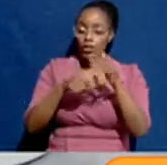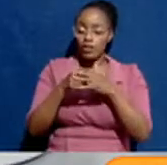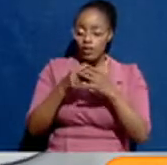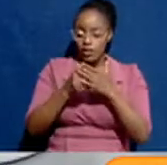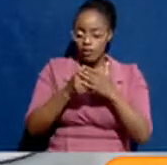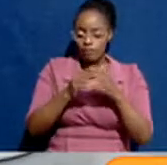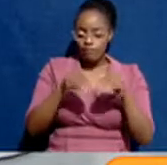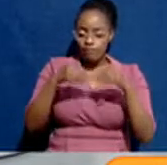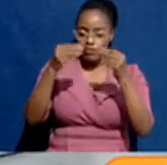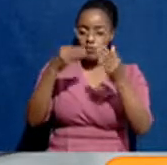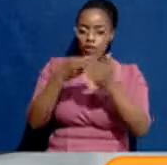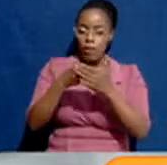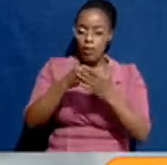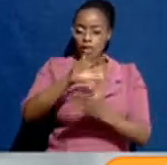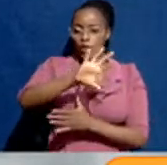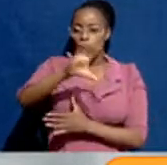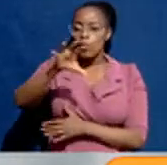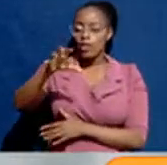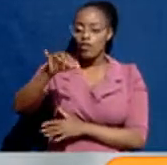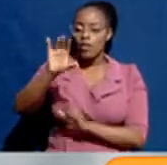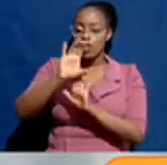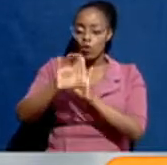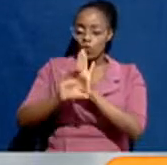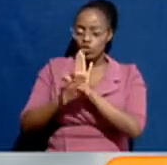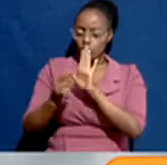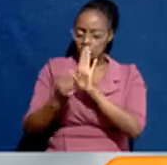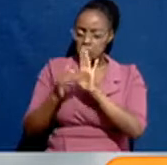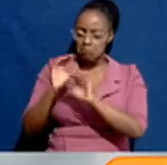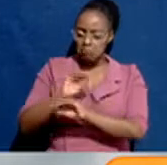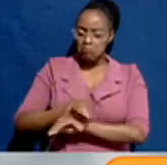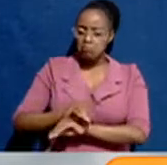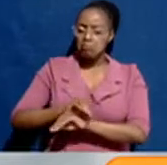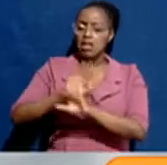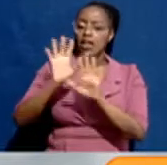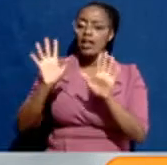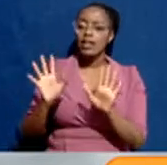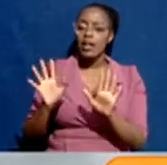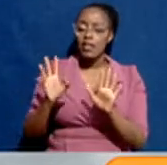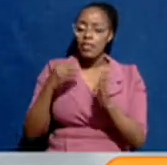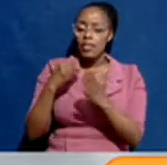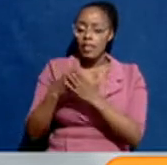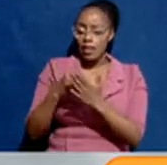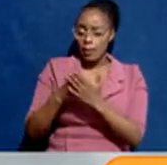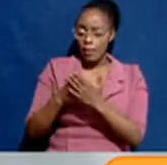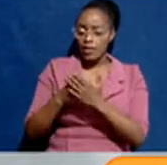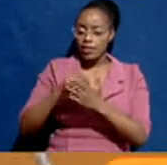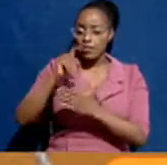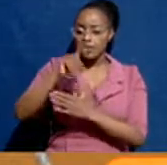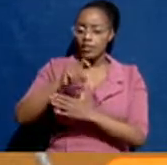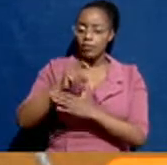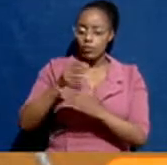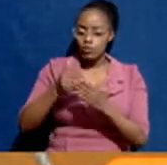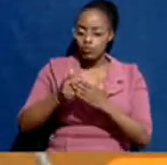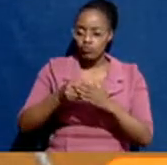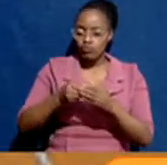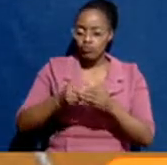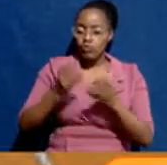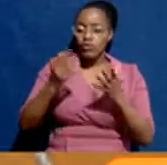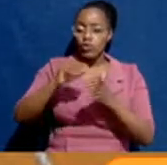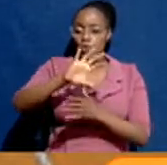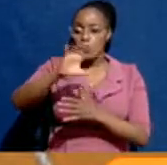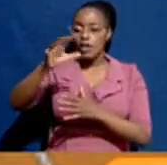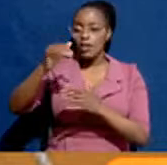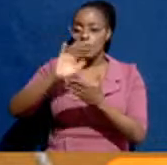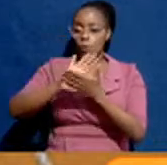disbursement to the counties, the Constitution is very clear that the money should be dispersed to the counties